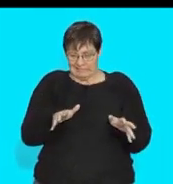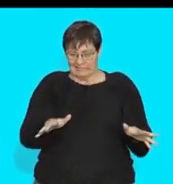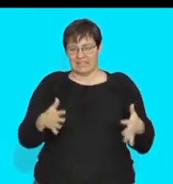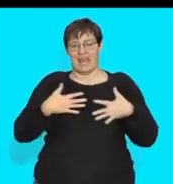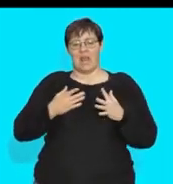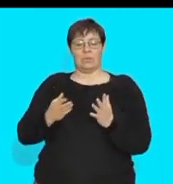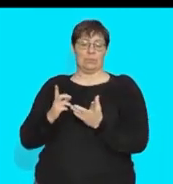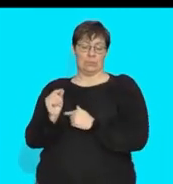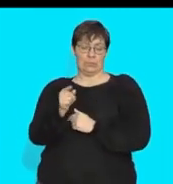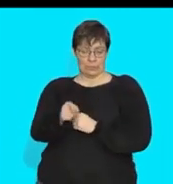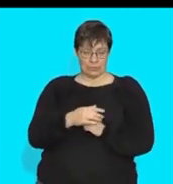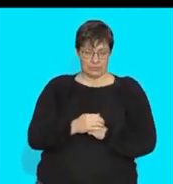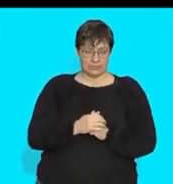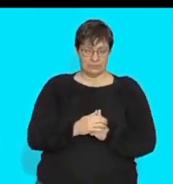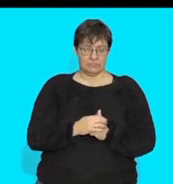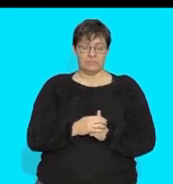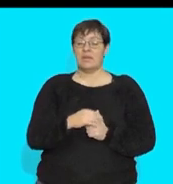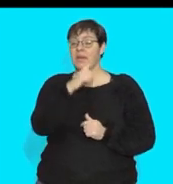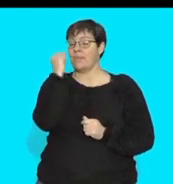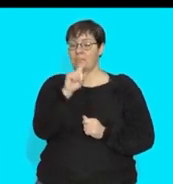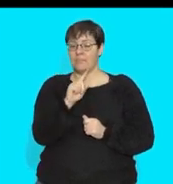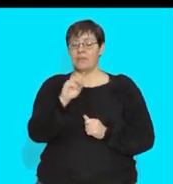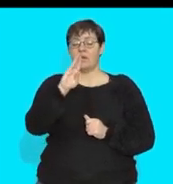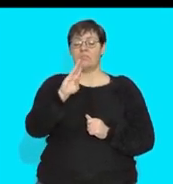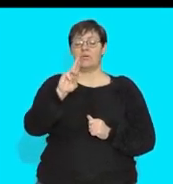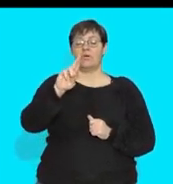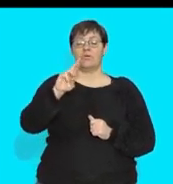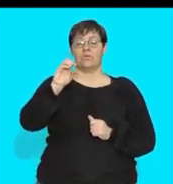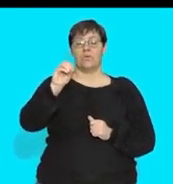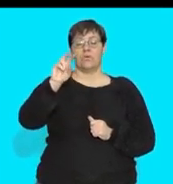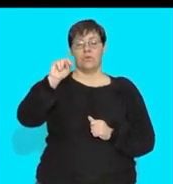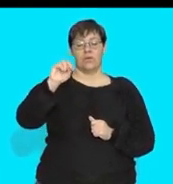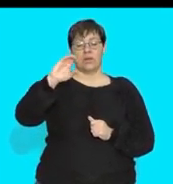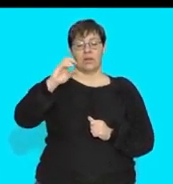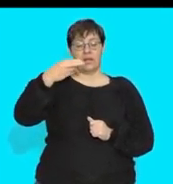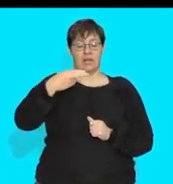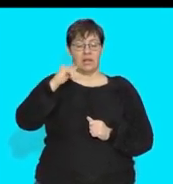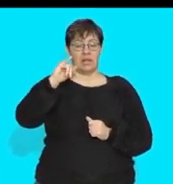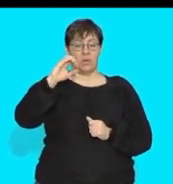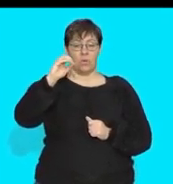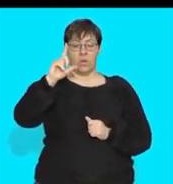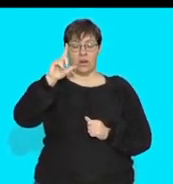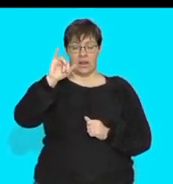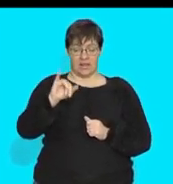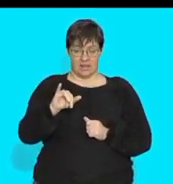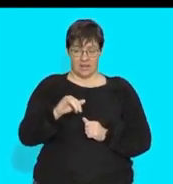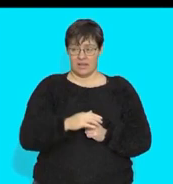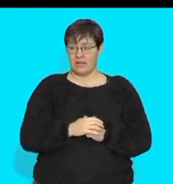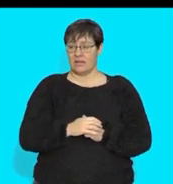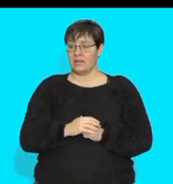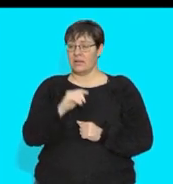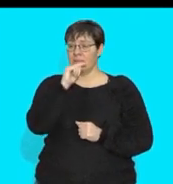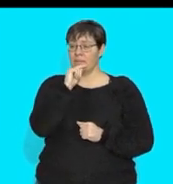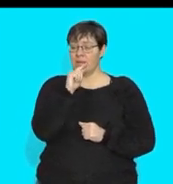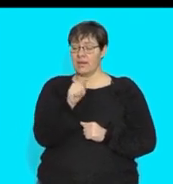we're going. These small tubes are called bronchioli. They're very, very thin tubes,